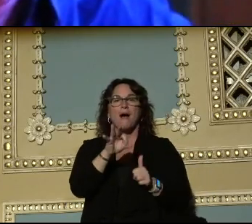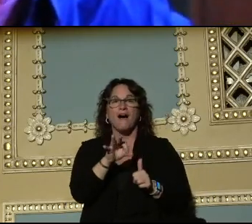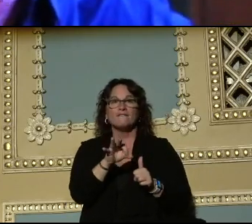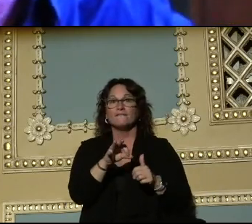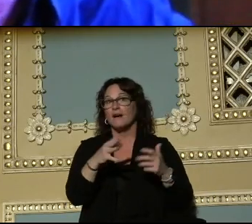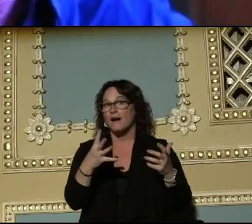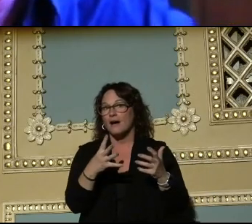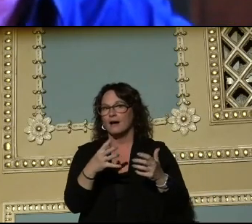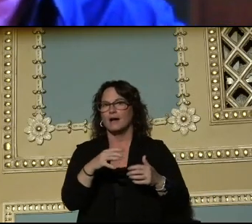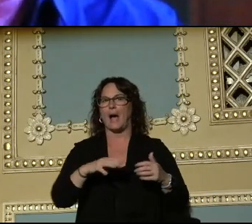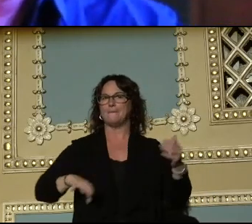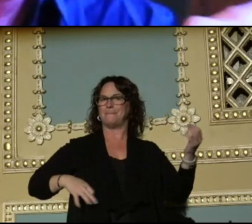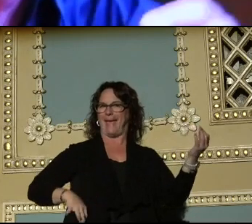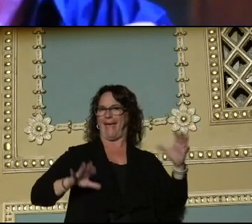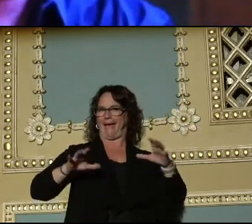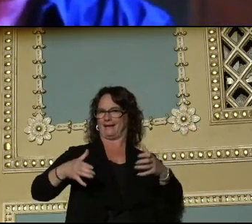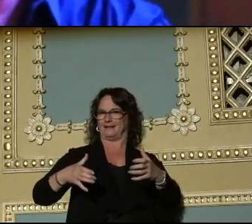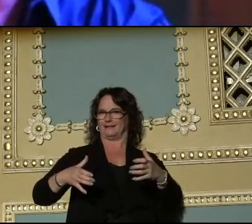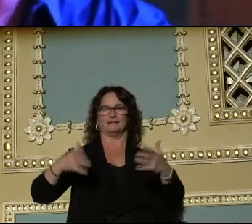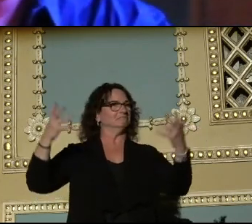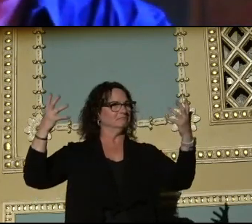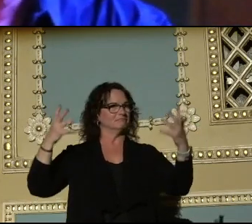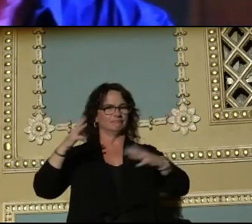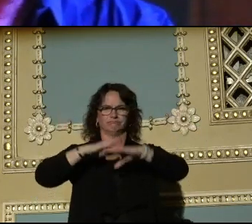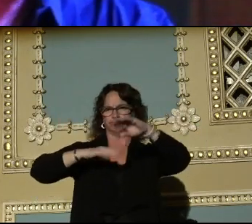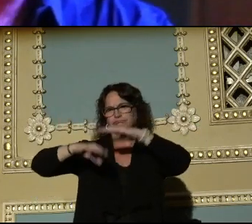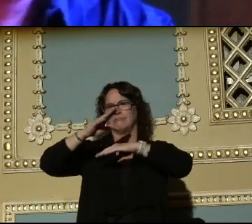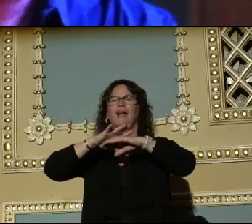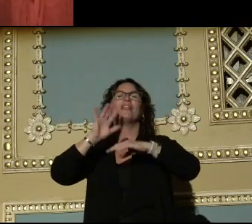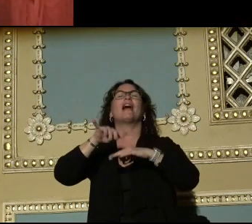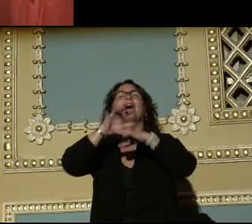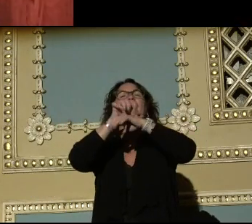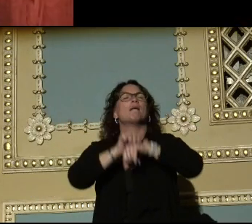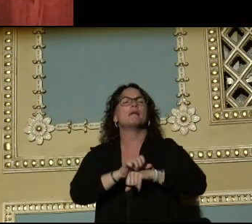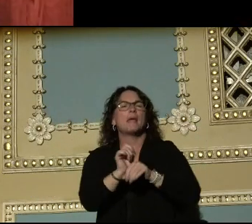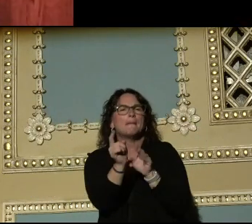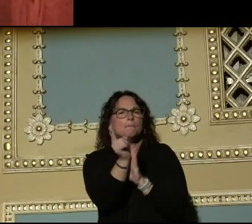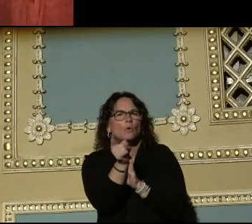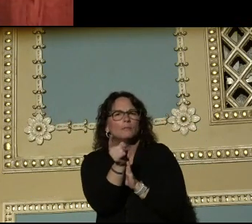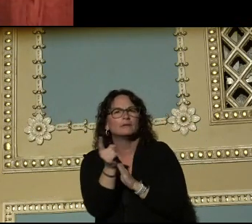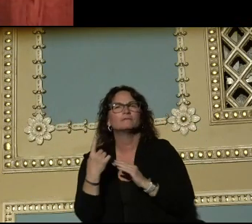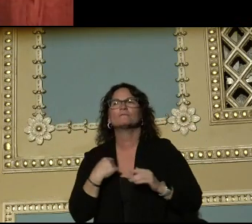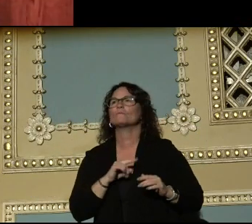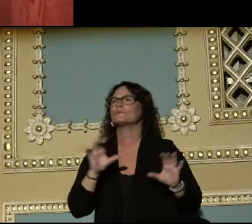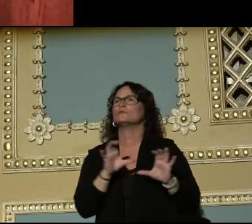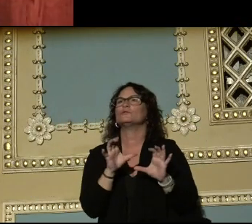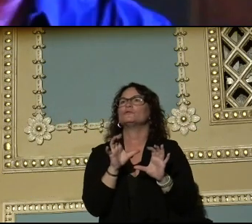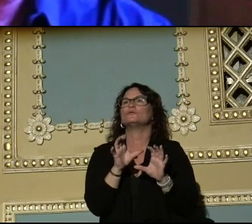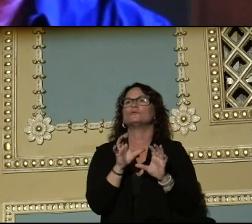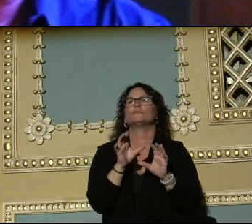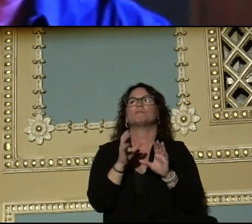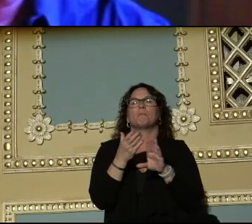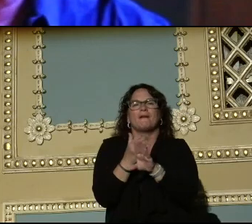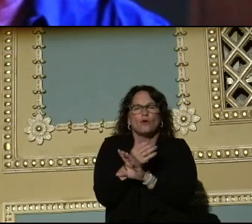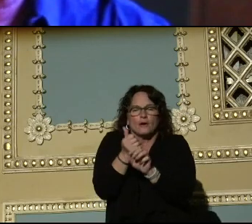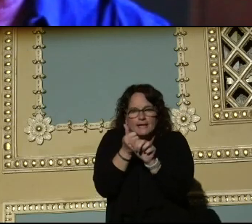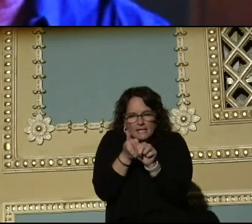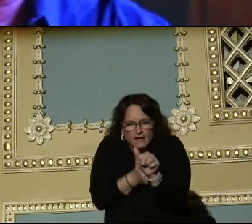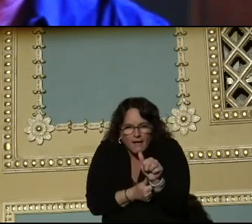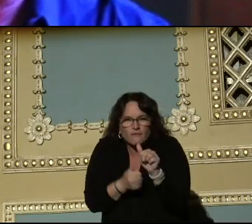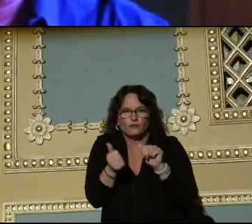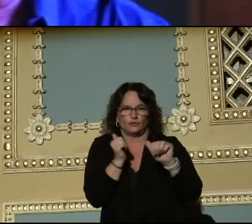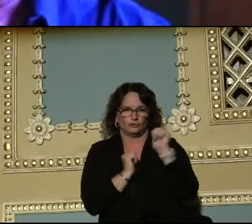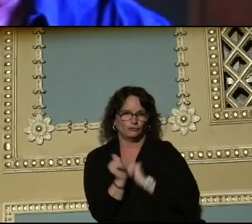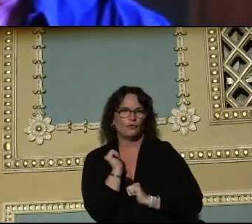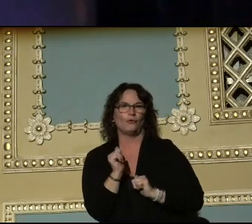stage, and it's just that little ritual, that moment that we've done before every single show that we've done here